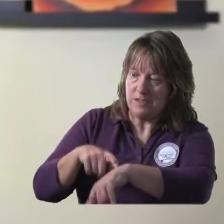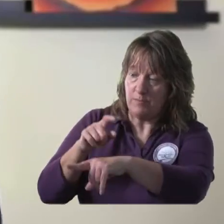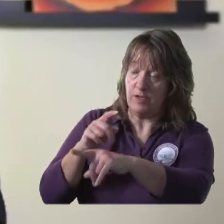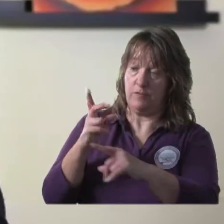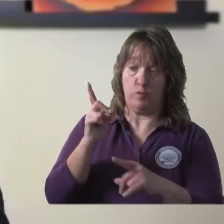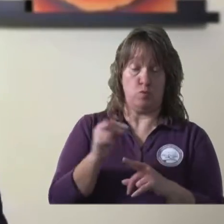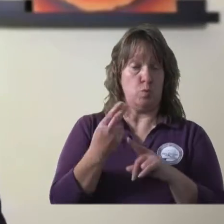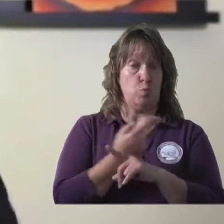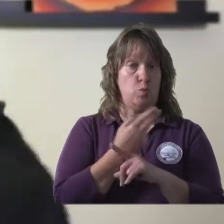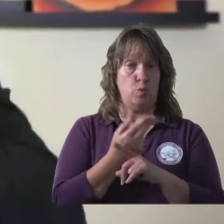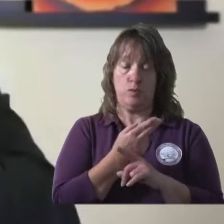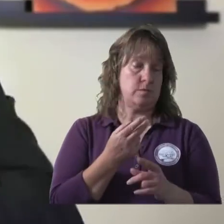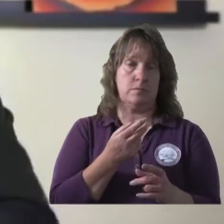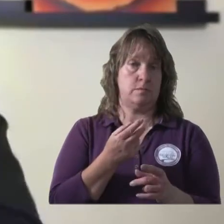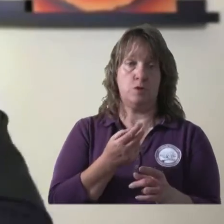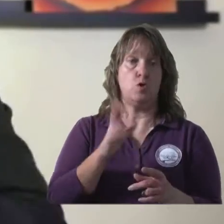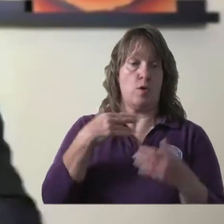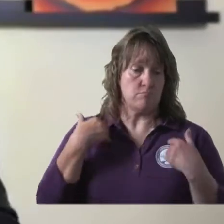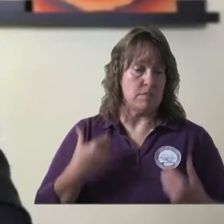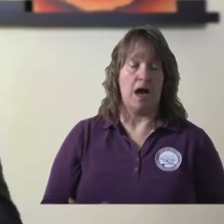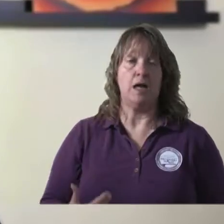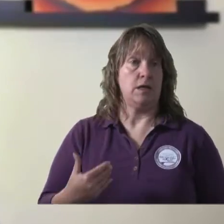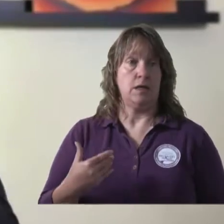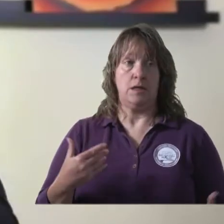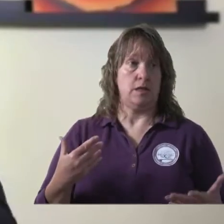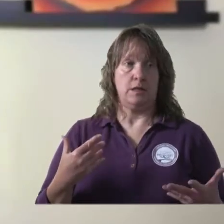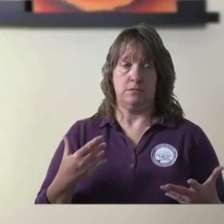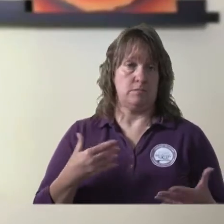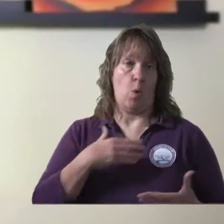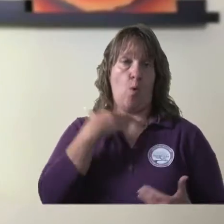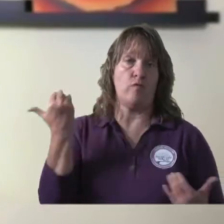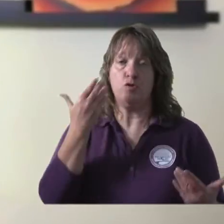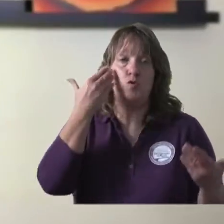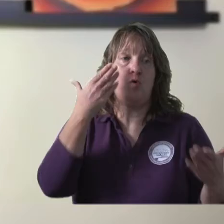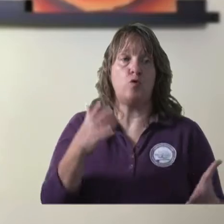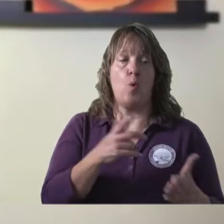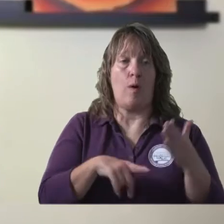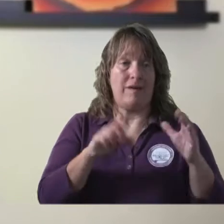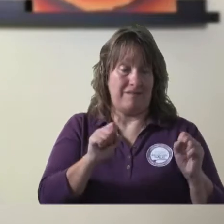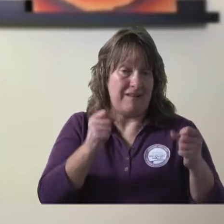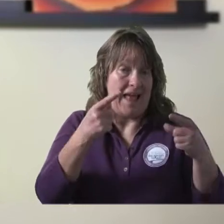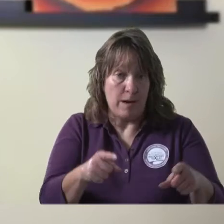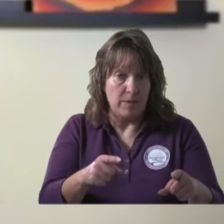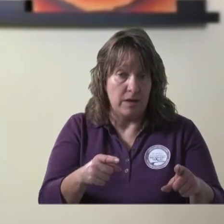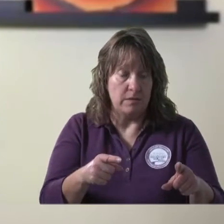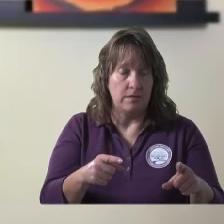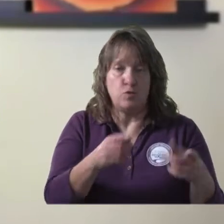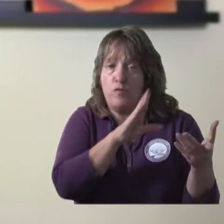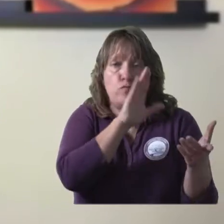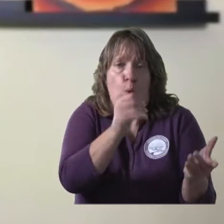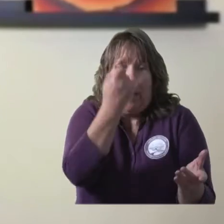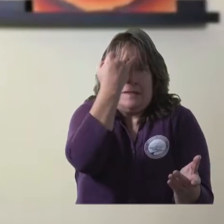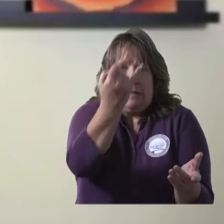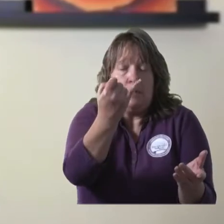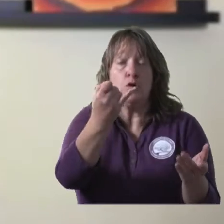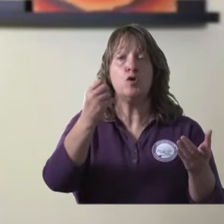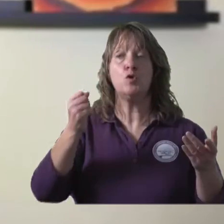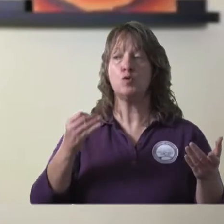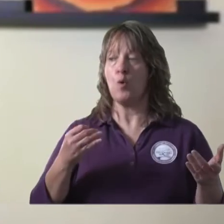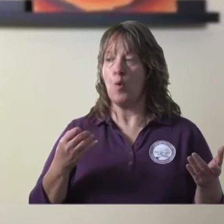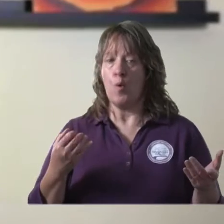do use, your body has gotten over it, and you don't know what could happen in those cases. And